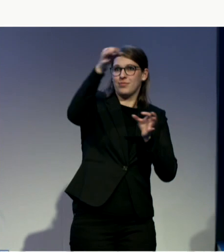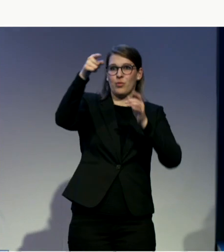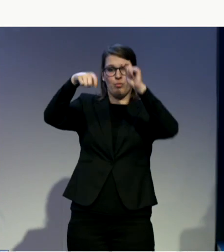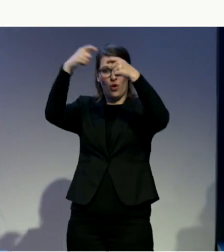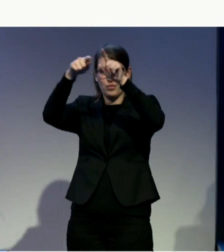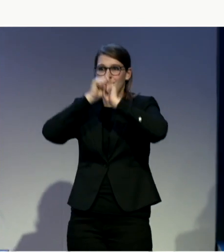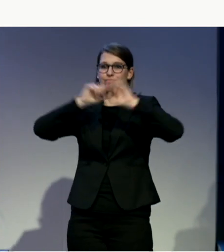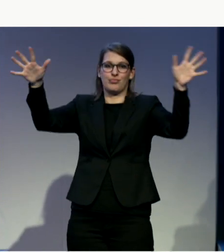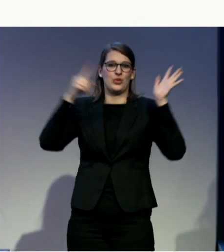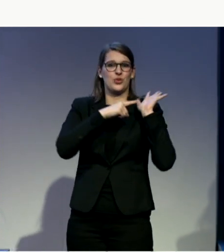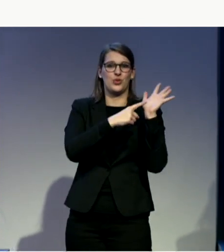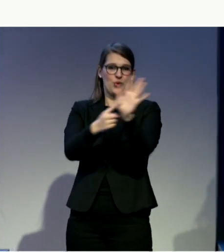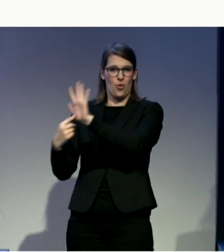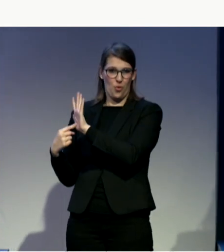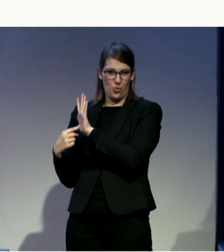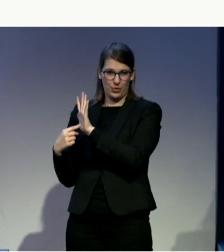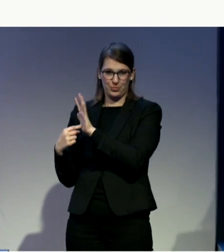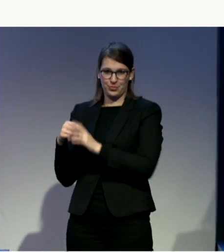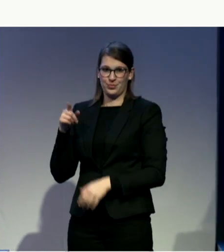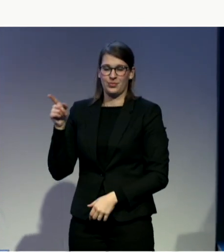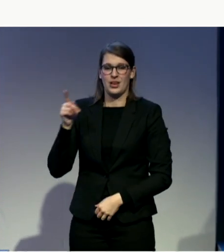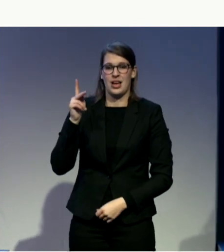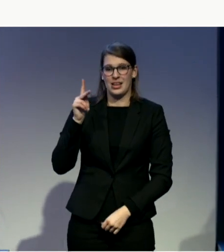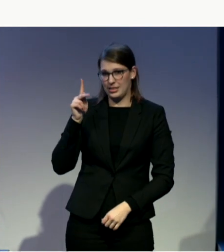industry be as a disabled filmmaker?